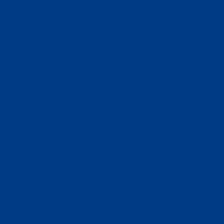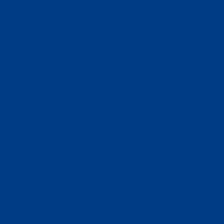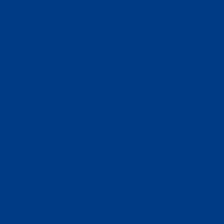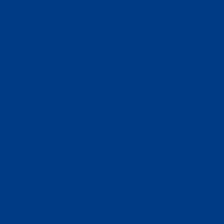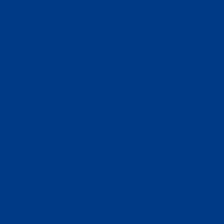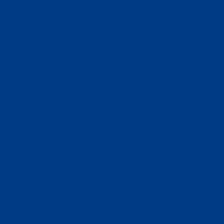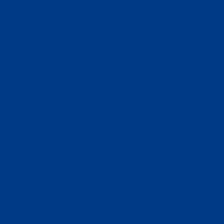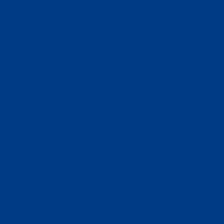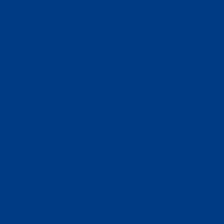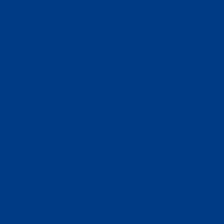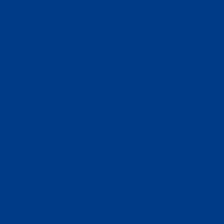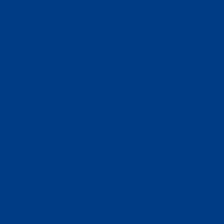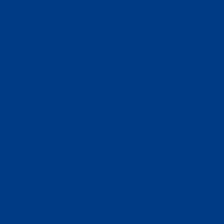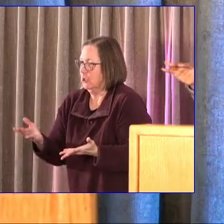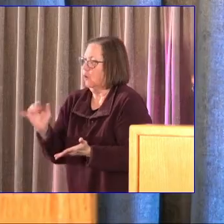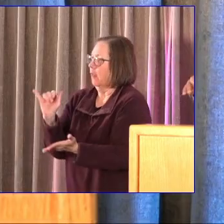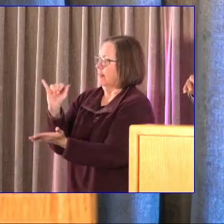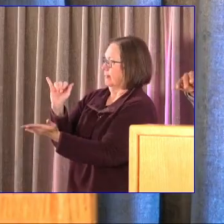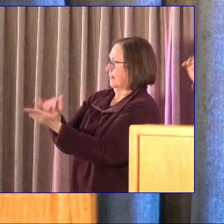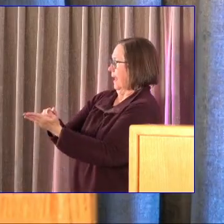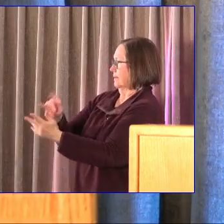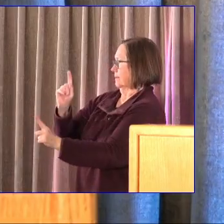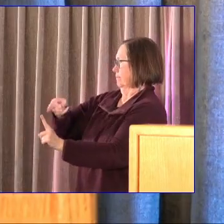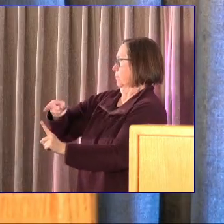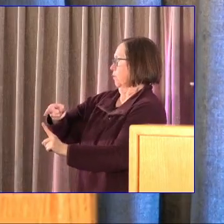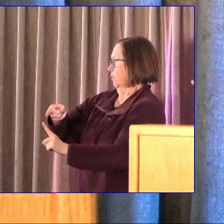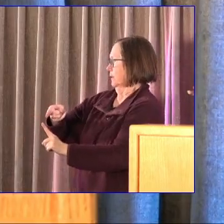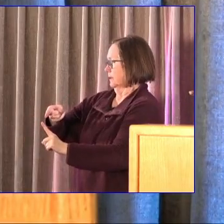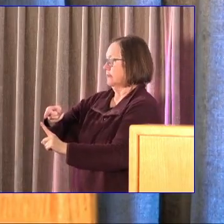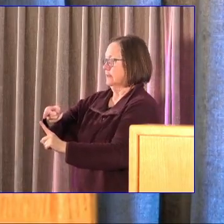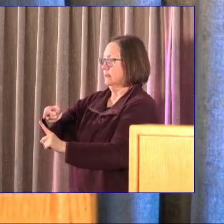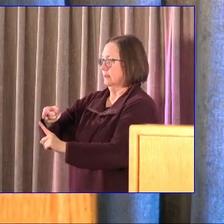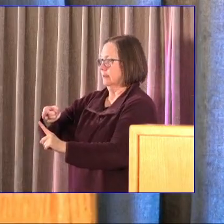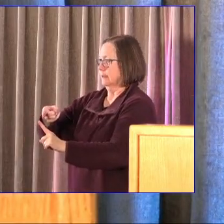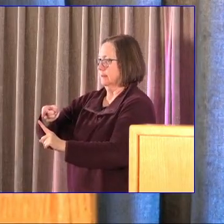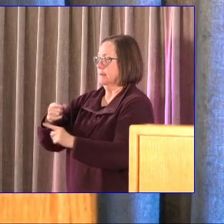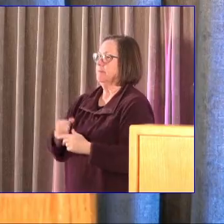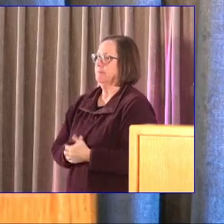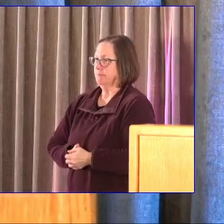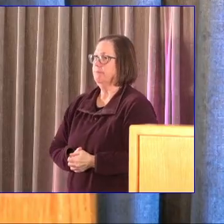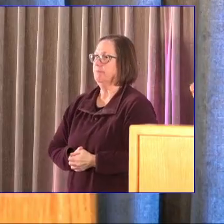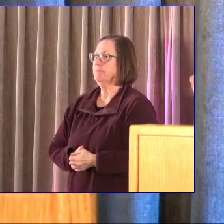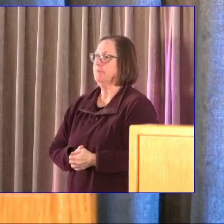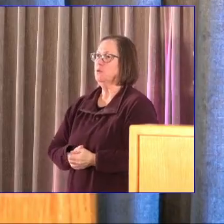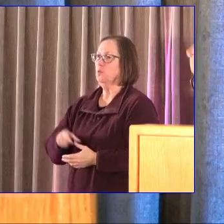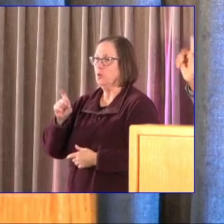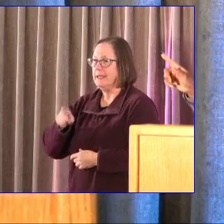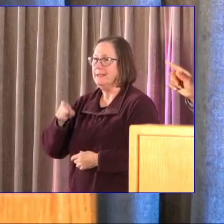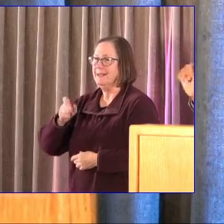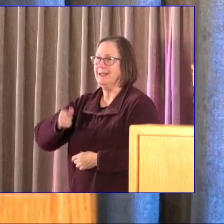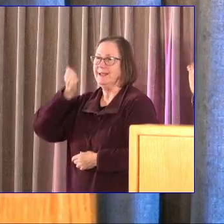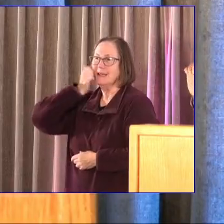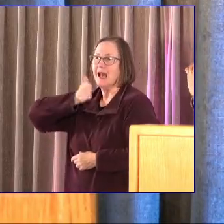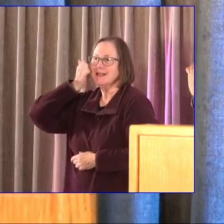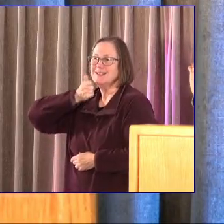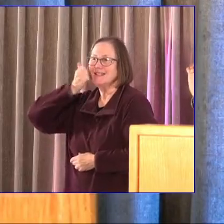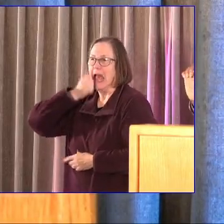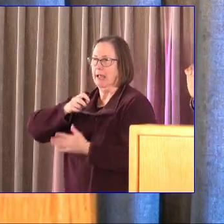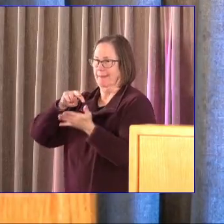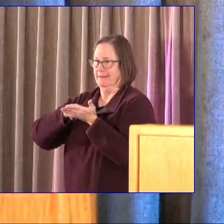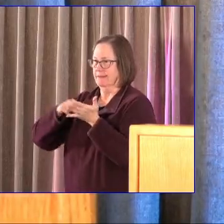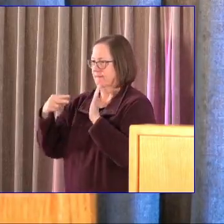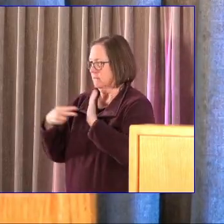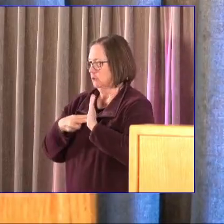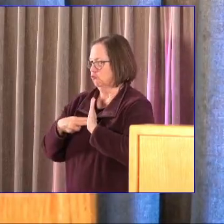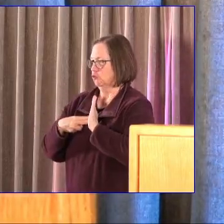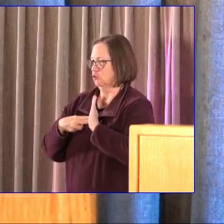that particular thing? But we do have to have a definition, operational definition, not a conceptual definition of that. We need to have that shared understanding and awareness,